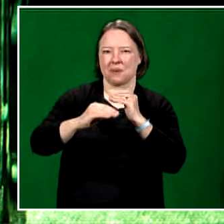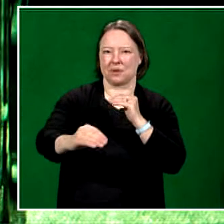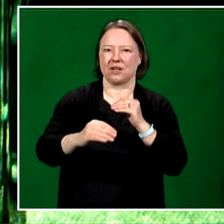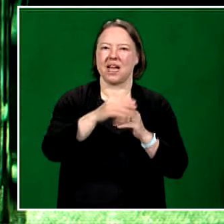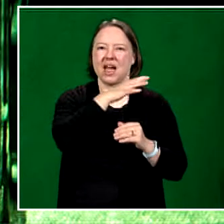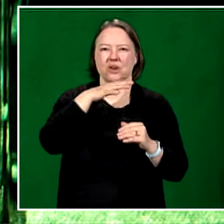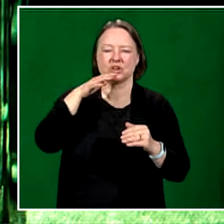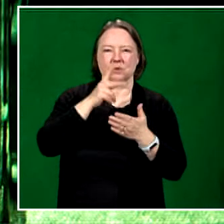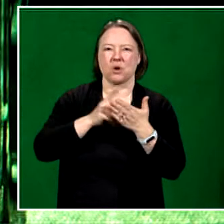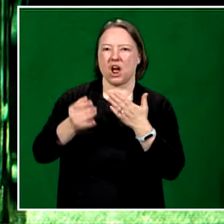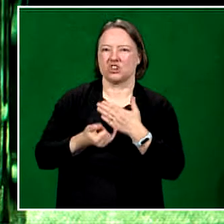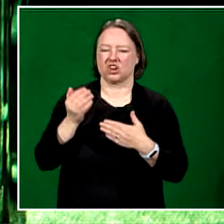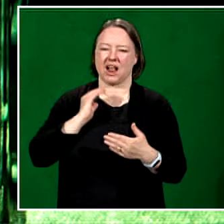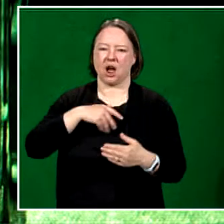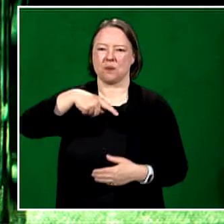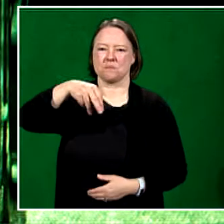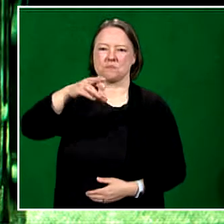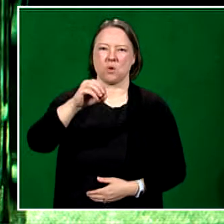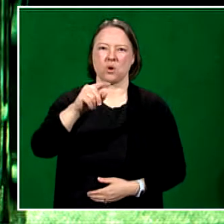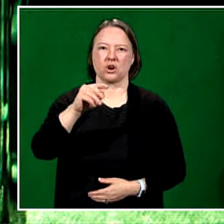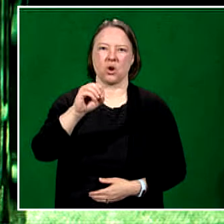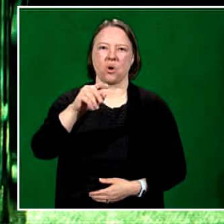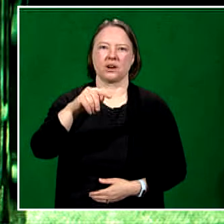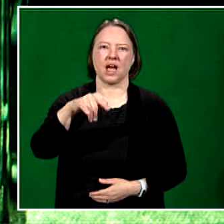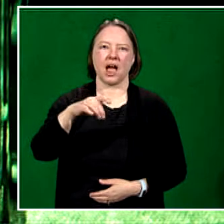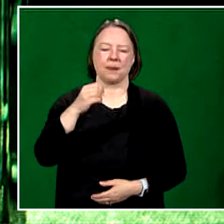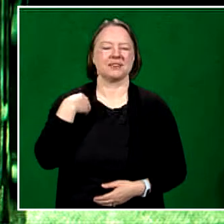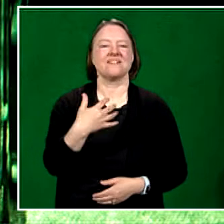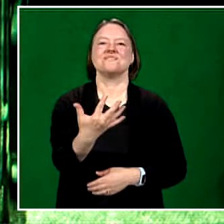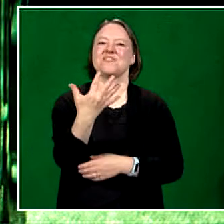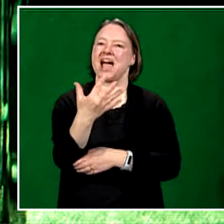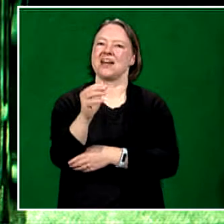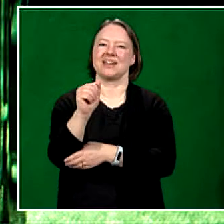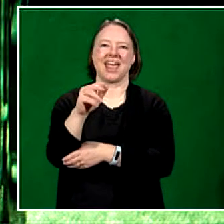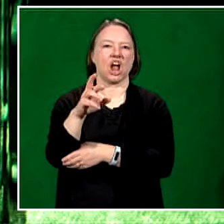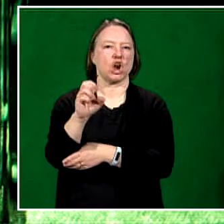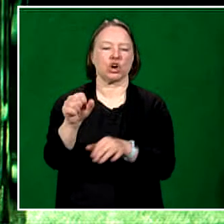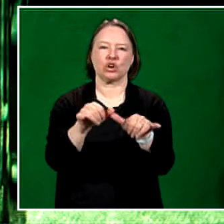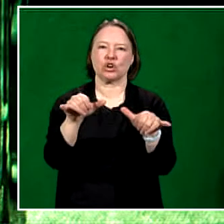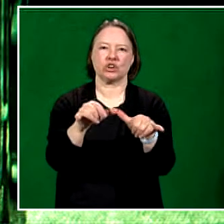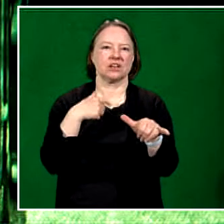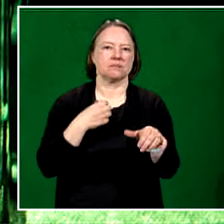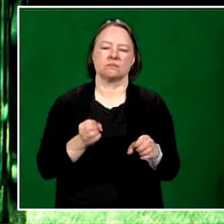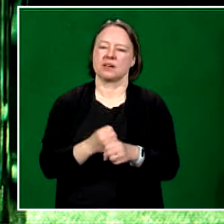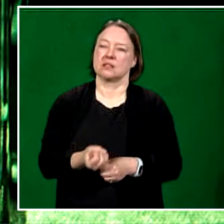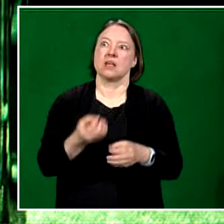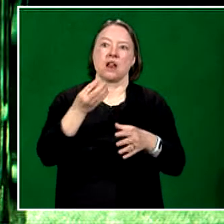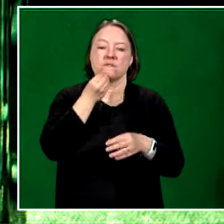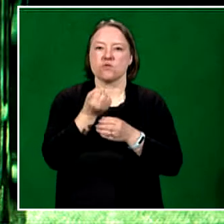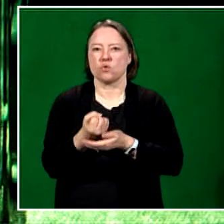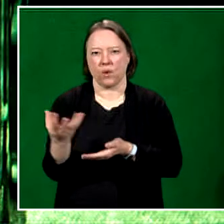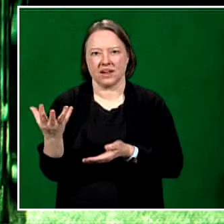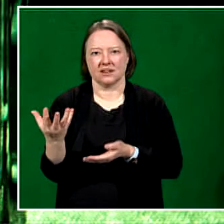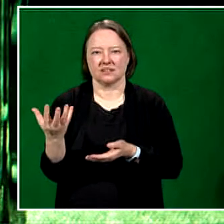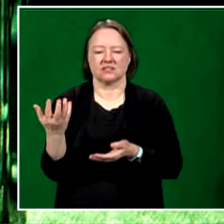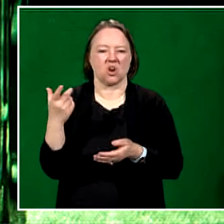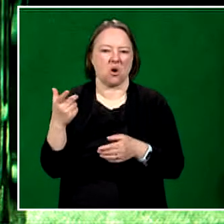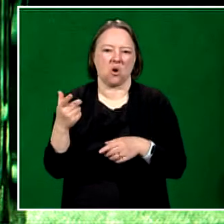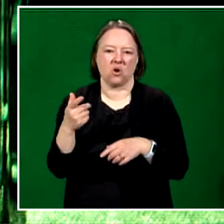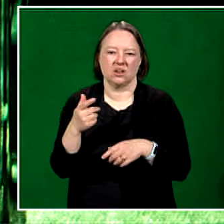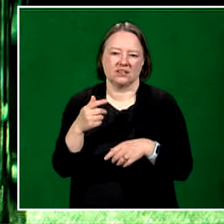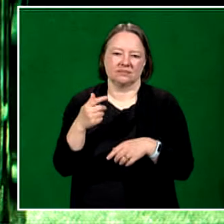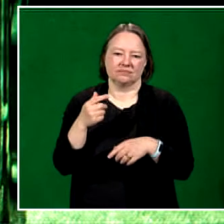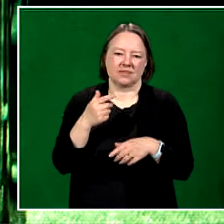our prototype, it's 5 acres and it does produce a lot of yard waste. So not to say that it can't keep running,